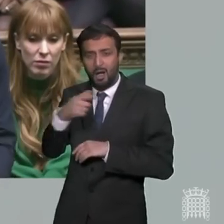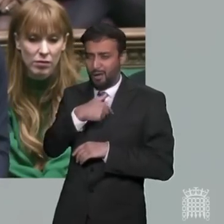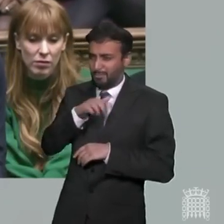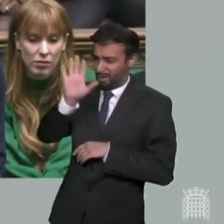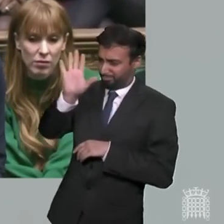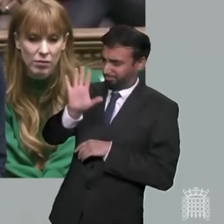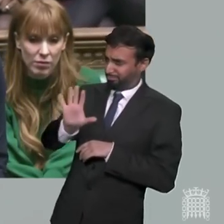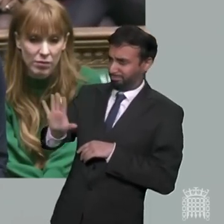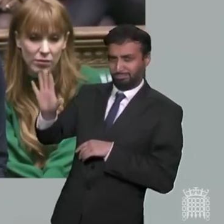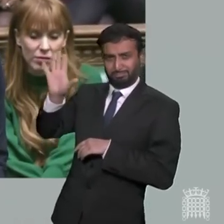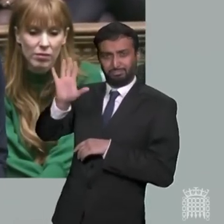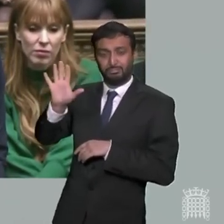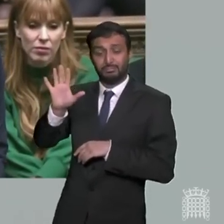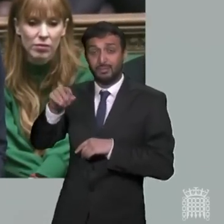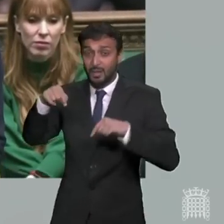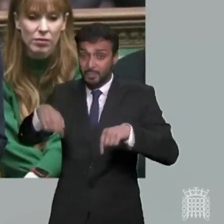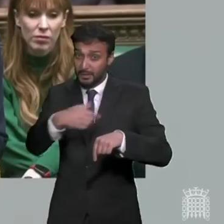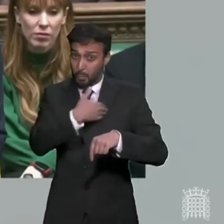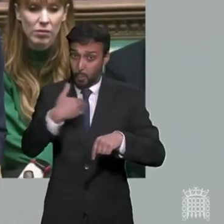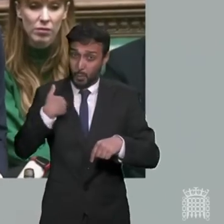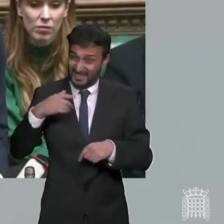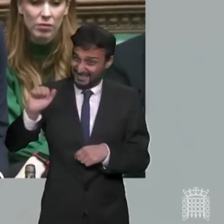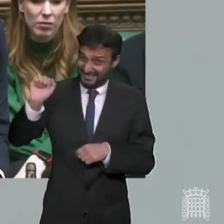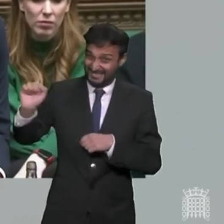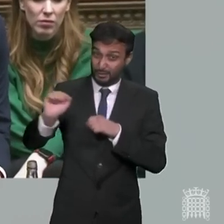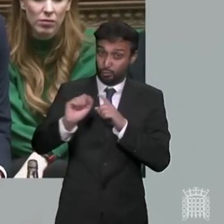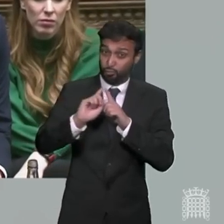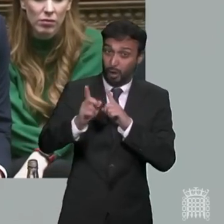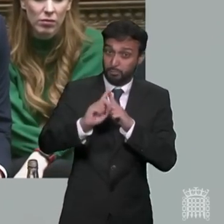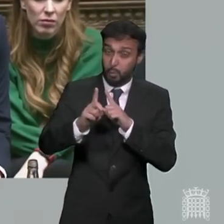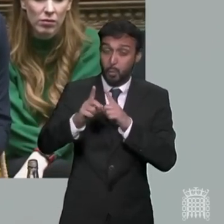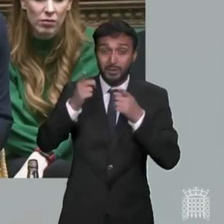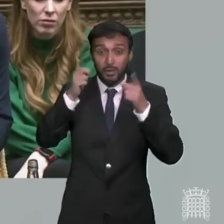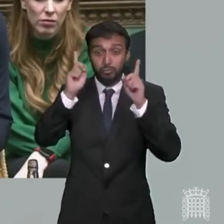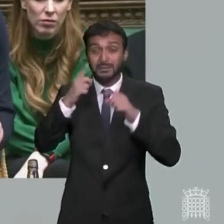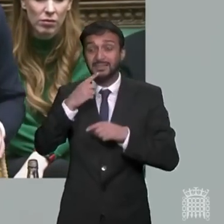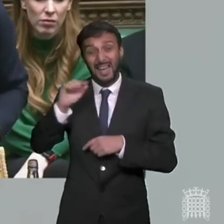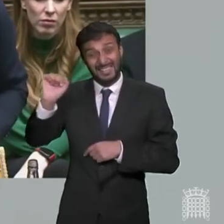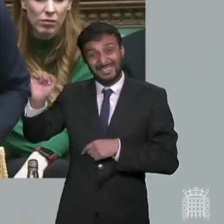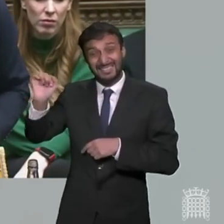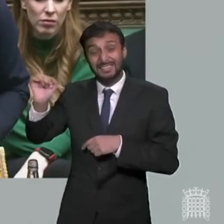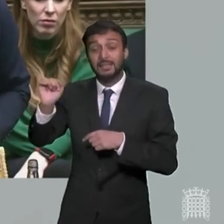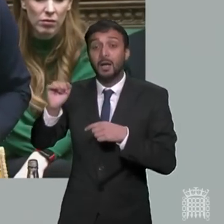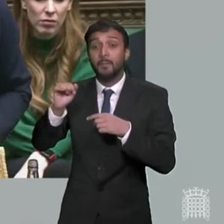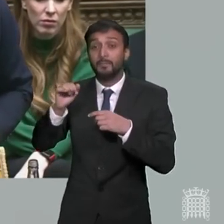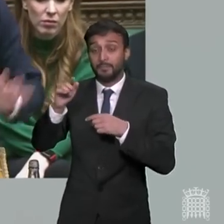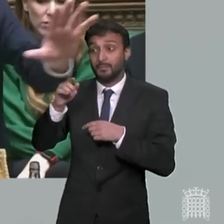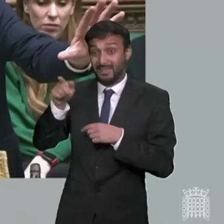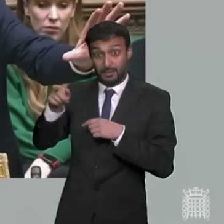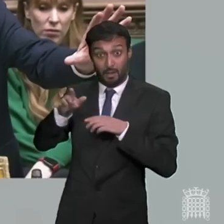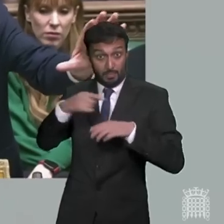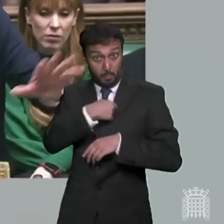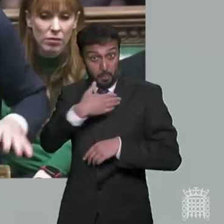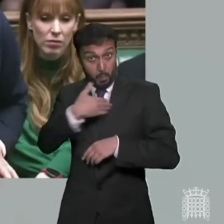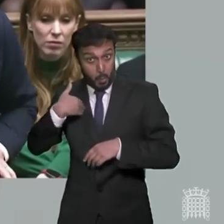This morning, his Transport Secretary said that his flagship legislation on strikes, this is what he said this morning, his Transport Secretary,